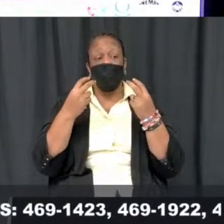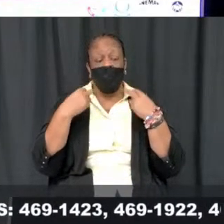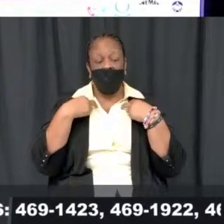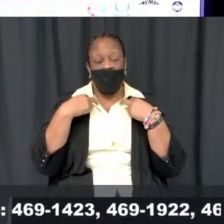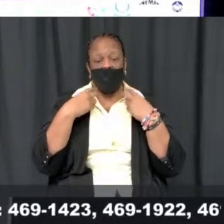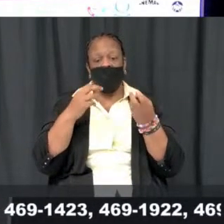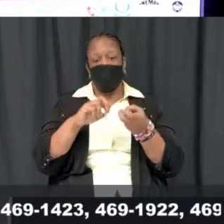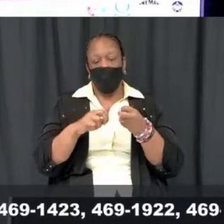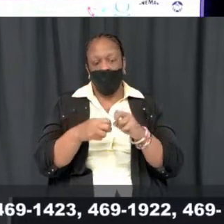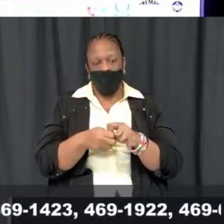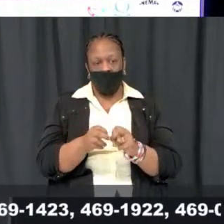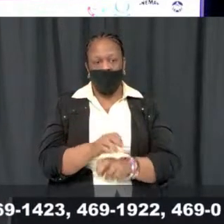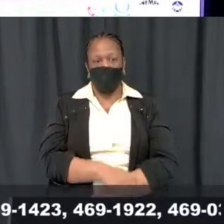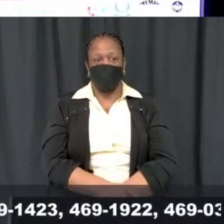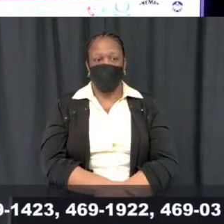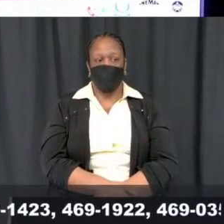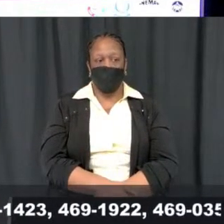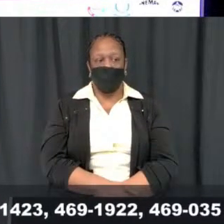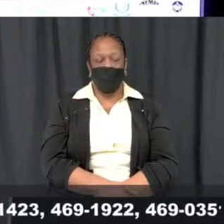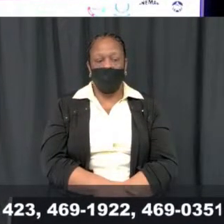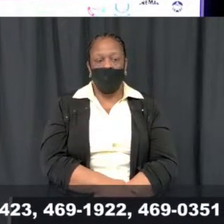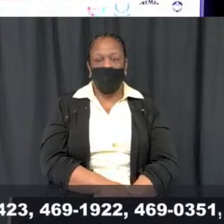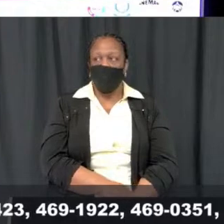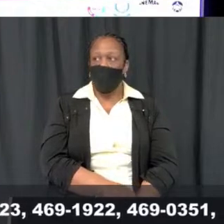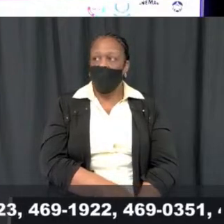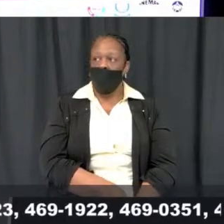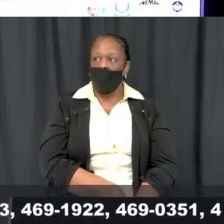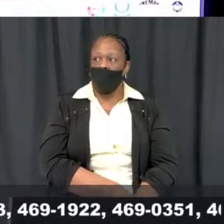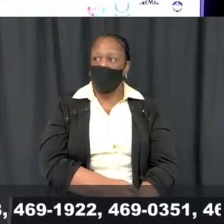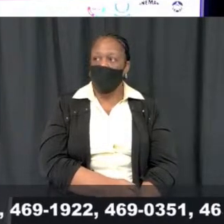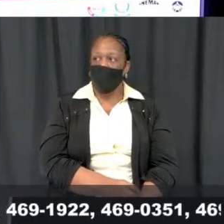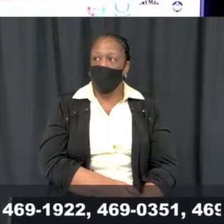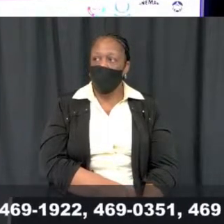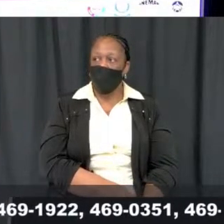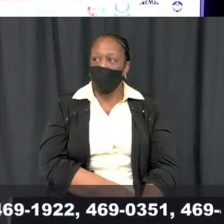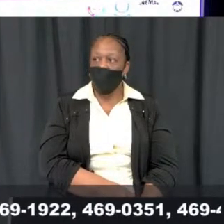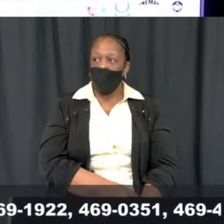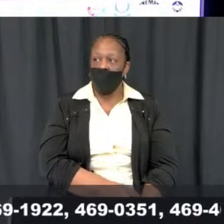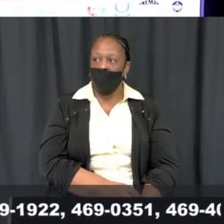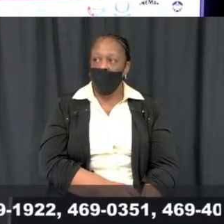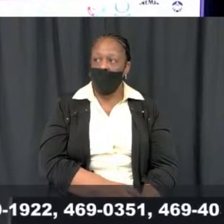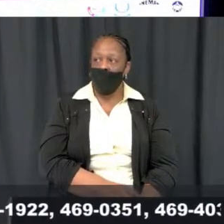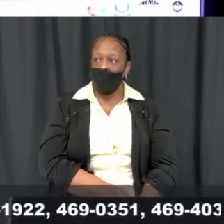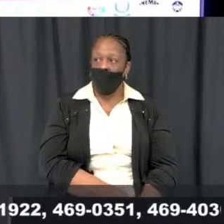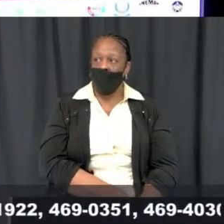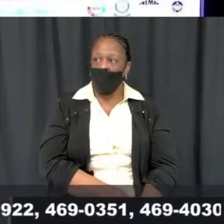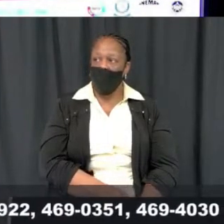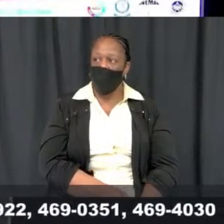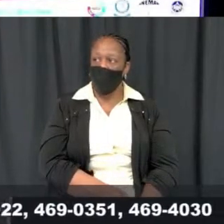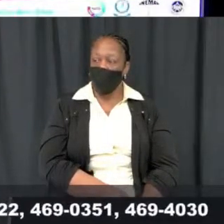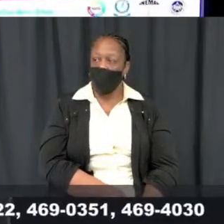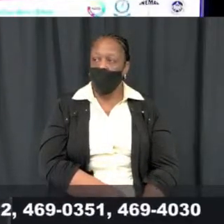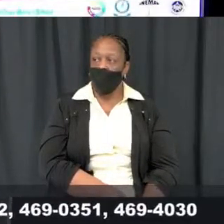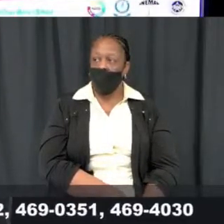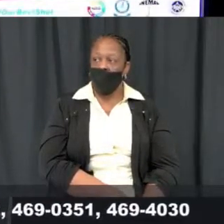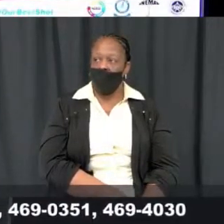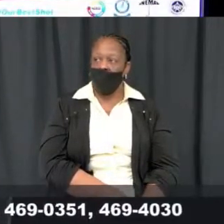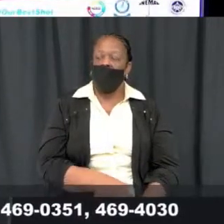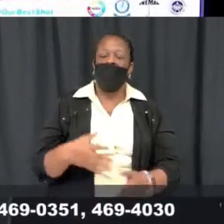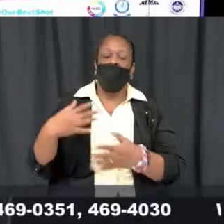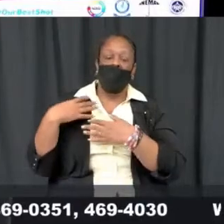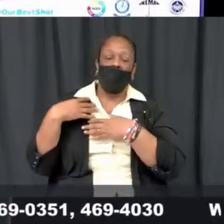the team, Ms. Dolores Stapleton Harris, she has advised that the Ministry of Health has already begun